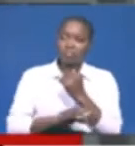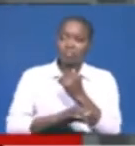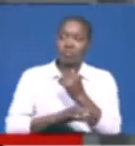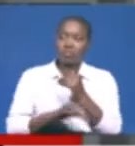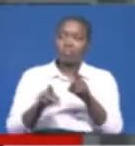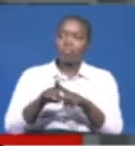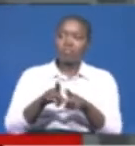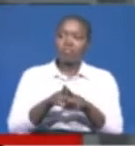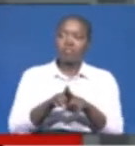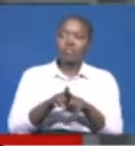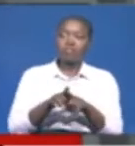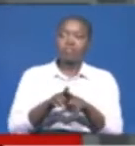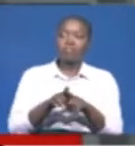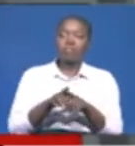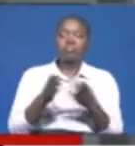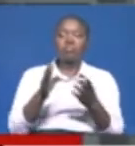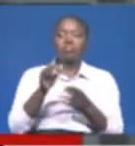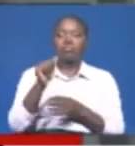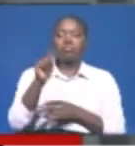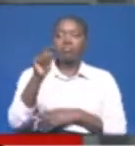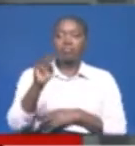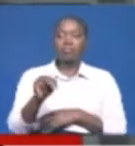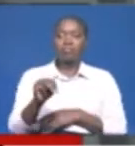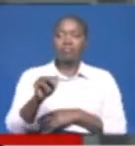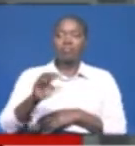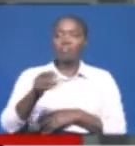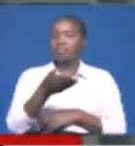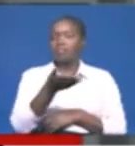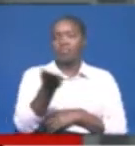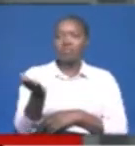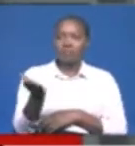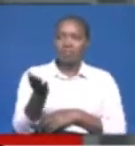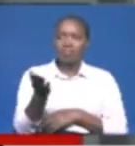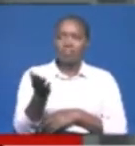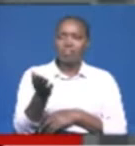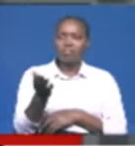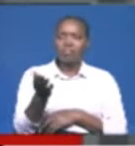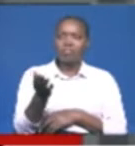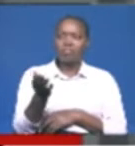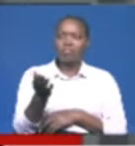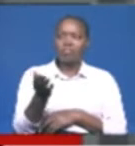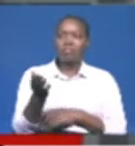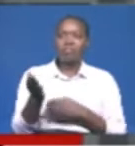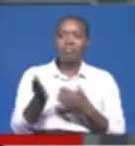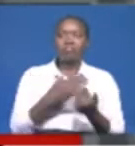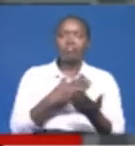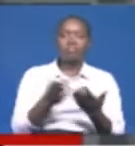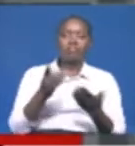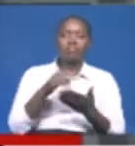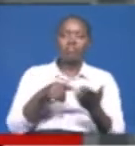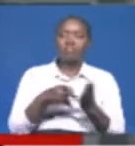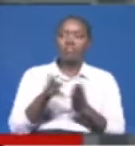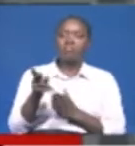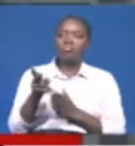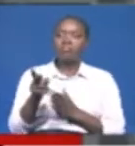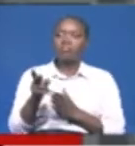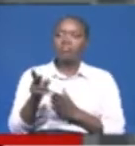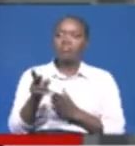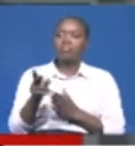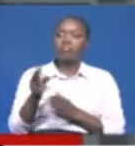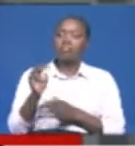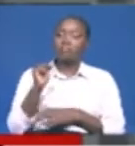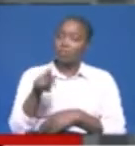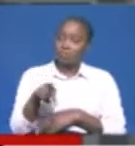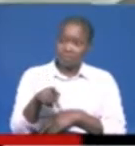being an ATM for your constituents. So it does not matter how much money you pay in terms of salary. Are you